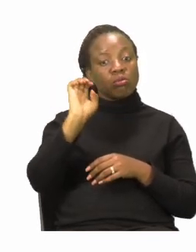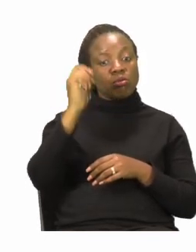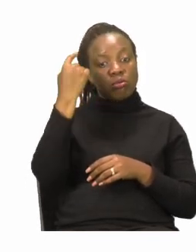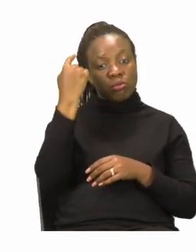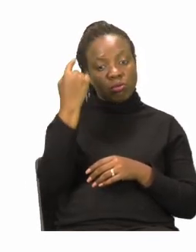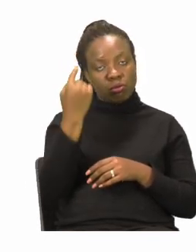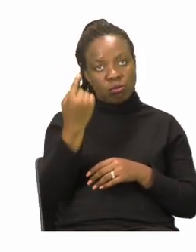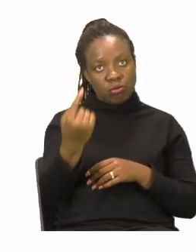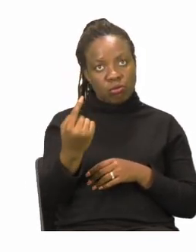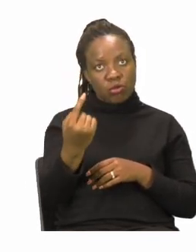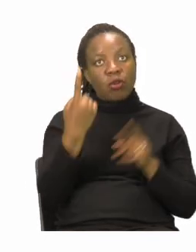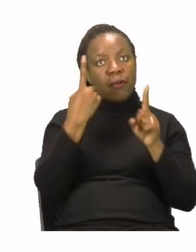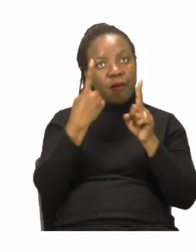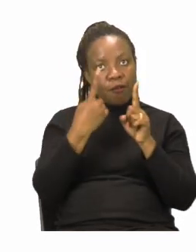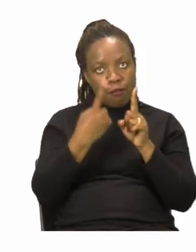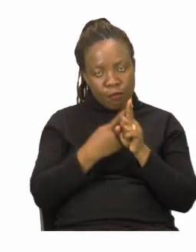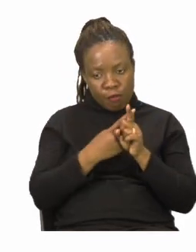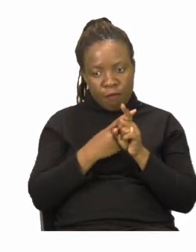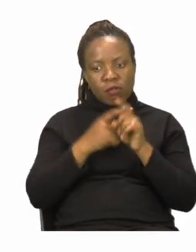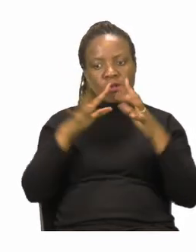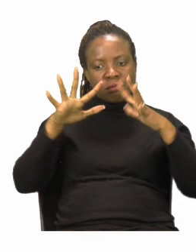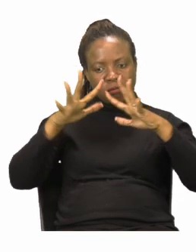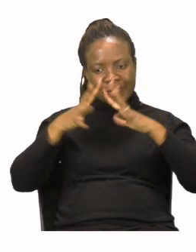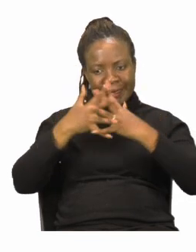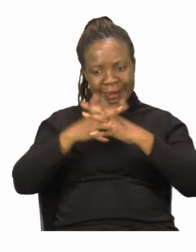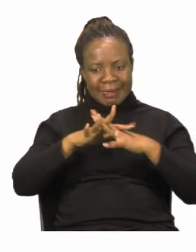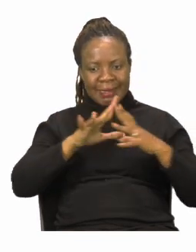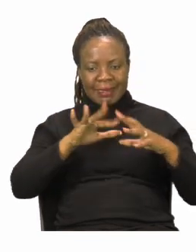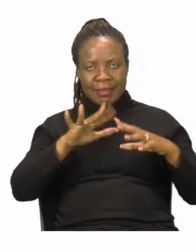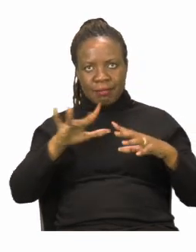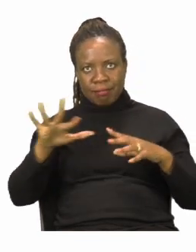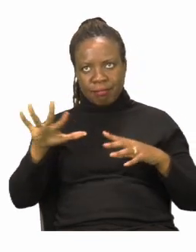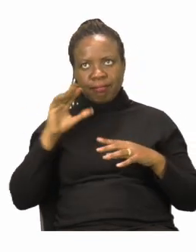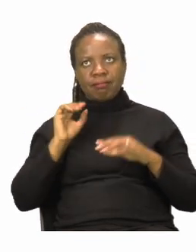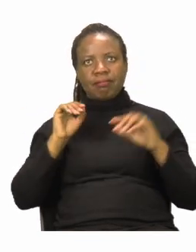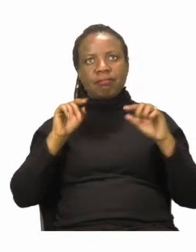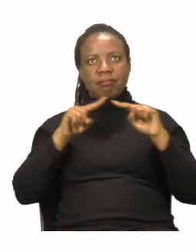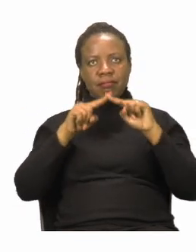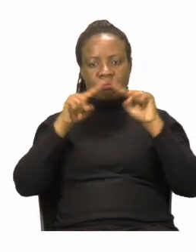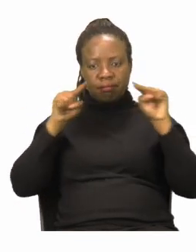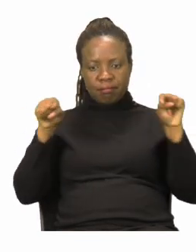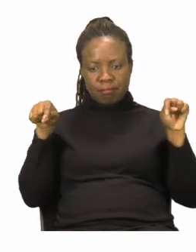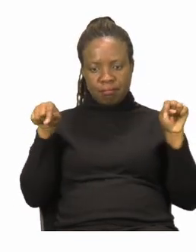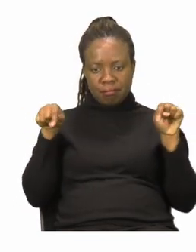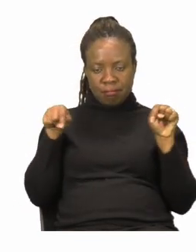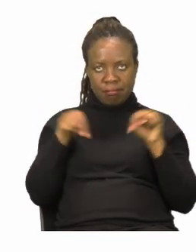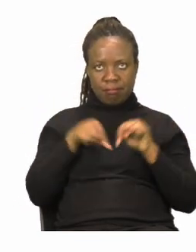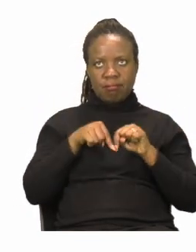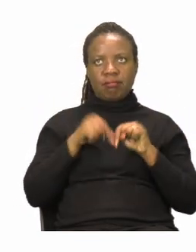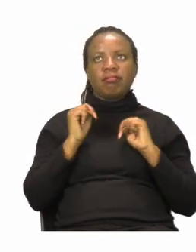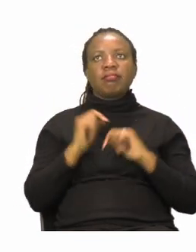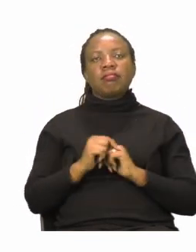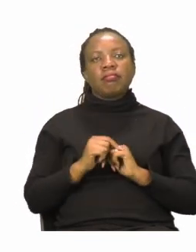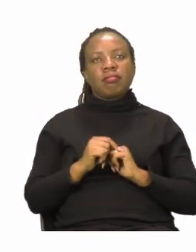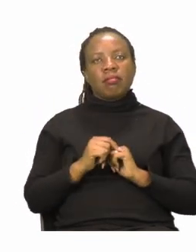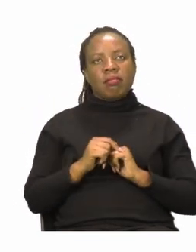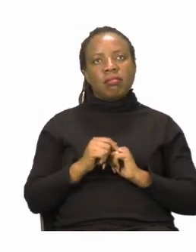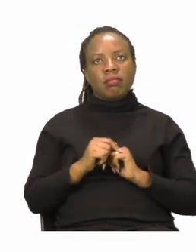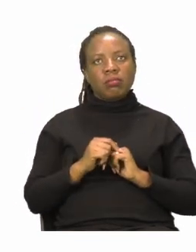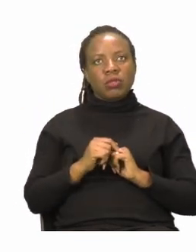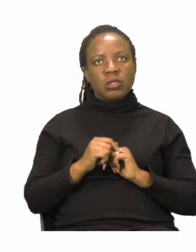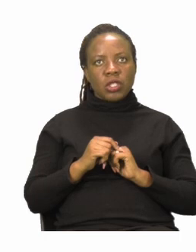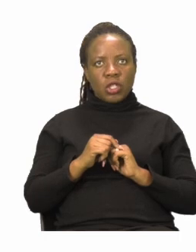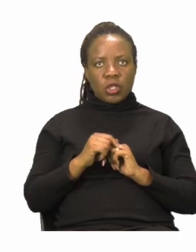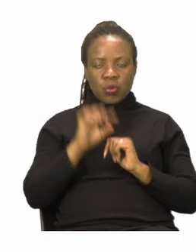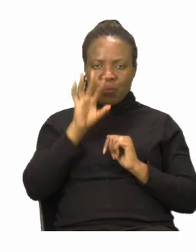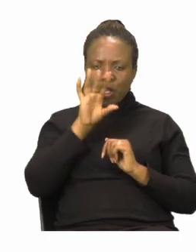letters. Now you will see in the little shape there are a few letters scrambled all over. Now you have to